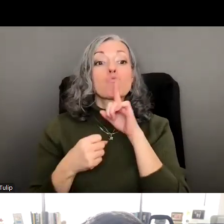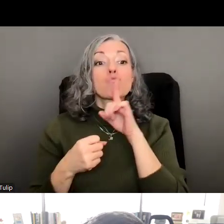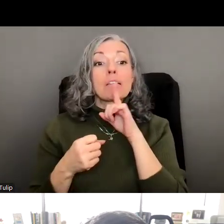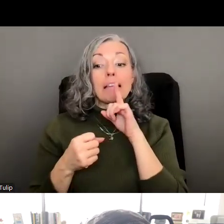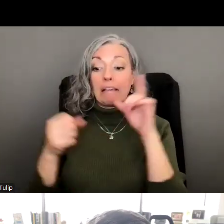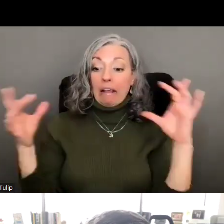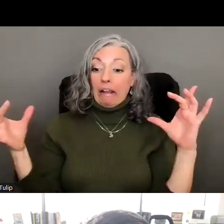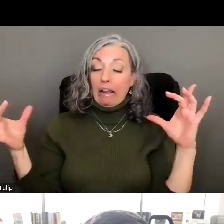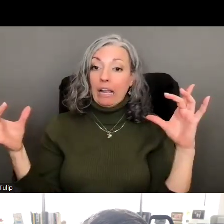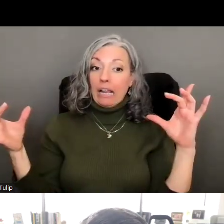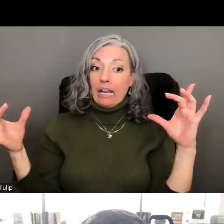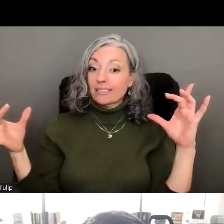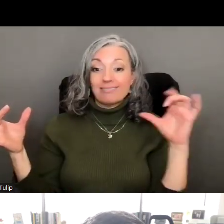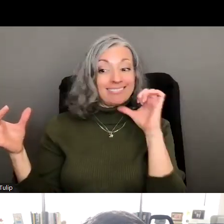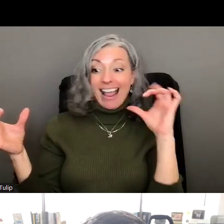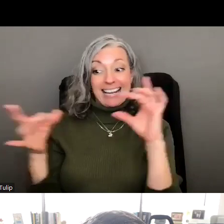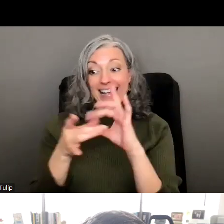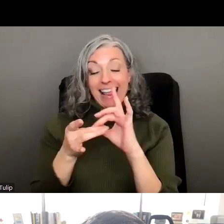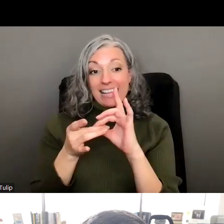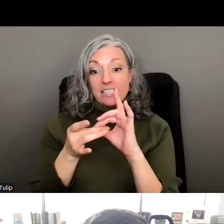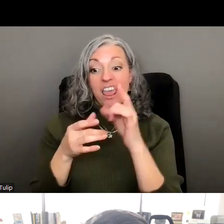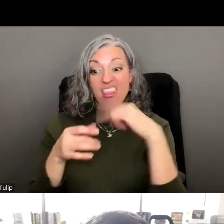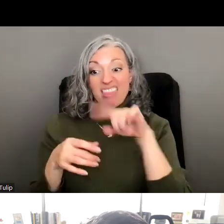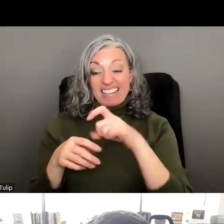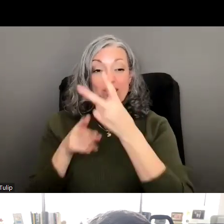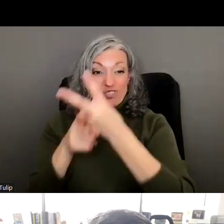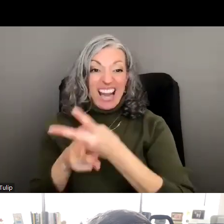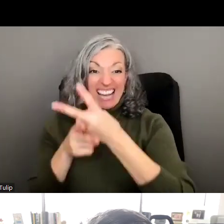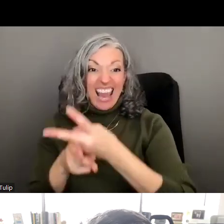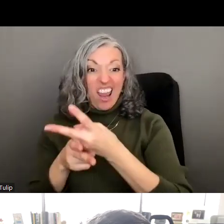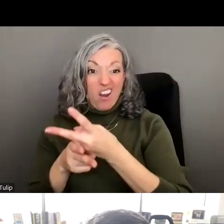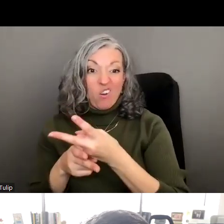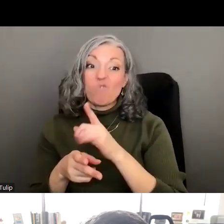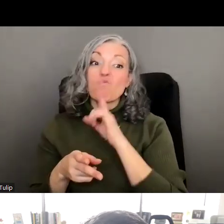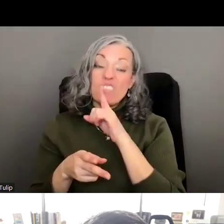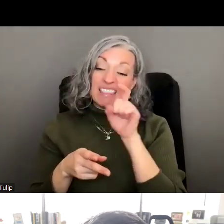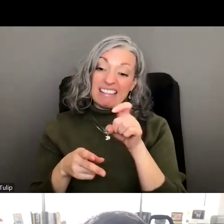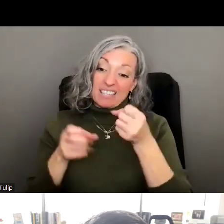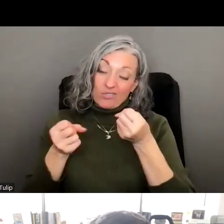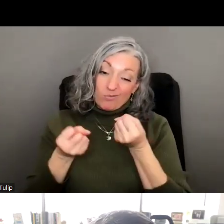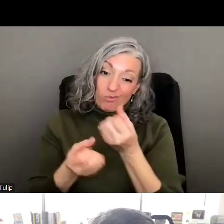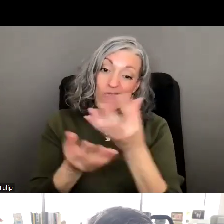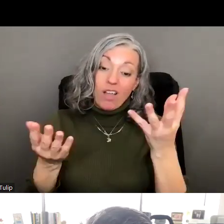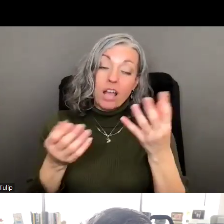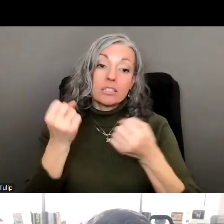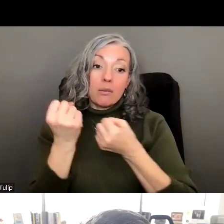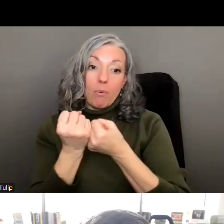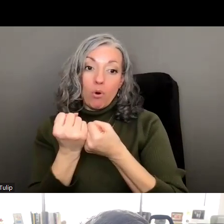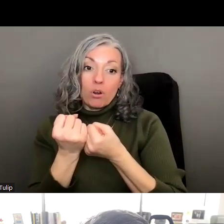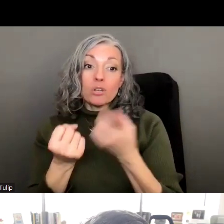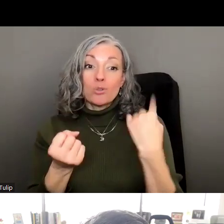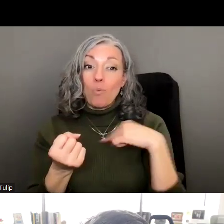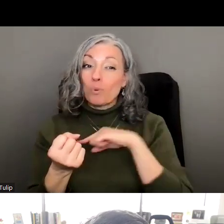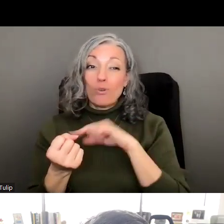gap with regards to caregivers and their ability to continue to provide support. And we have a worker shortage